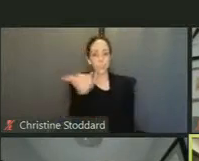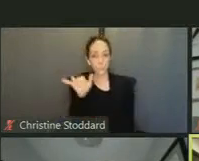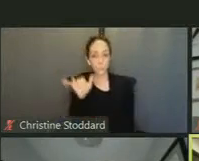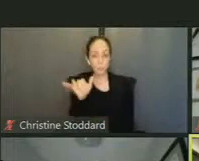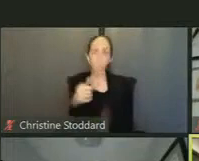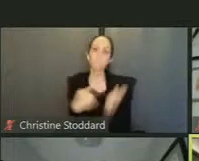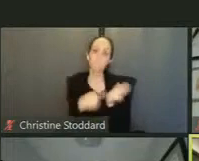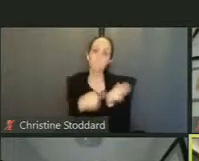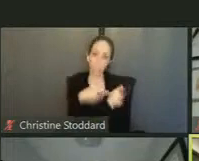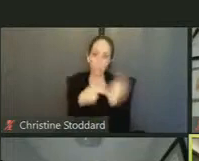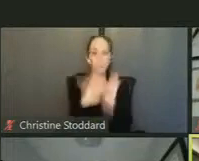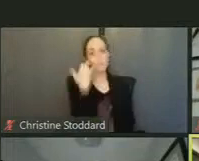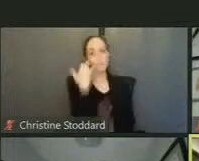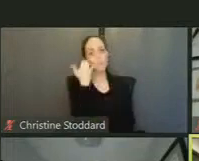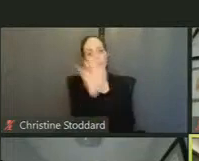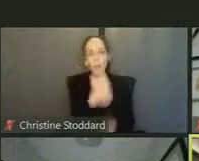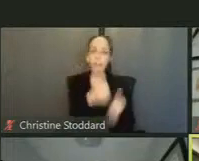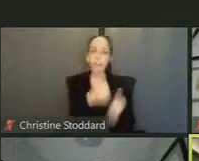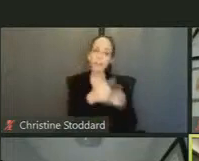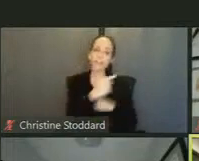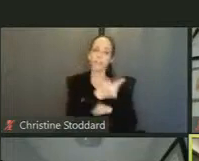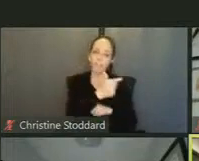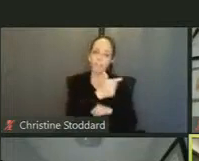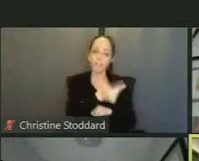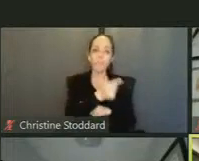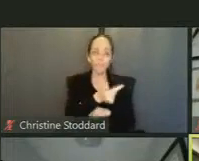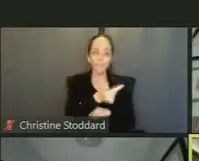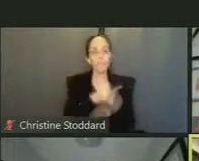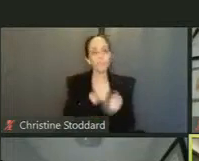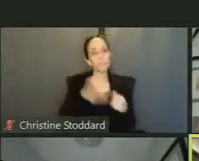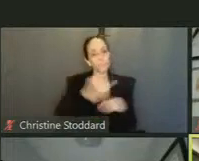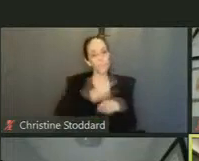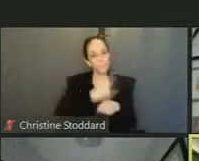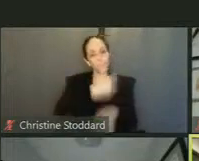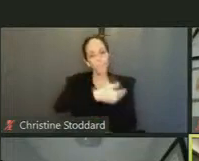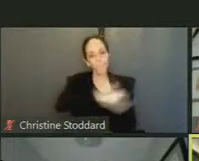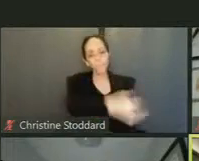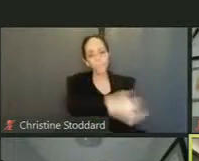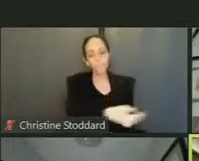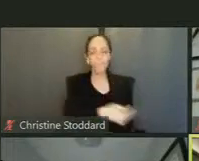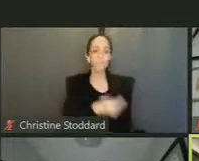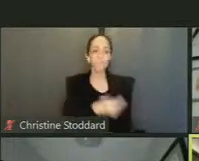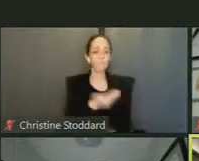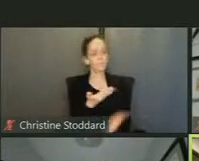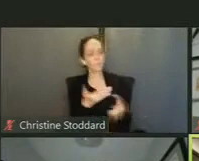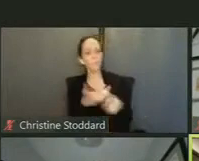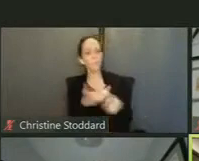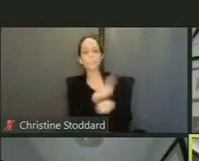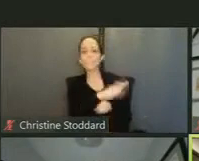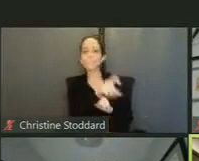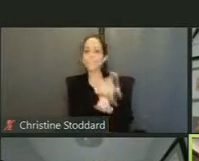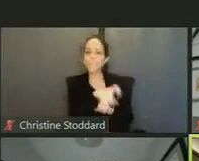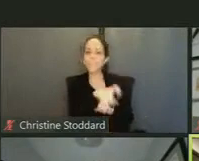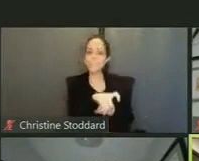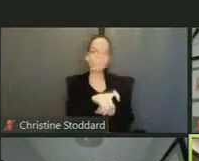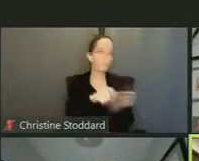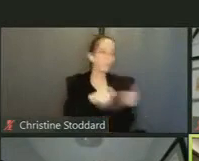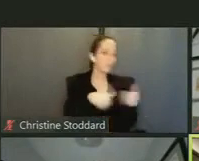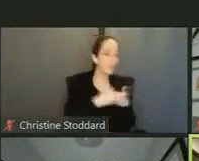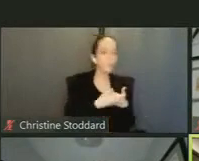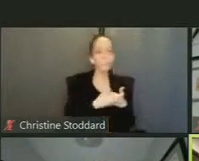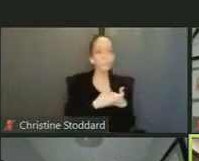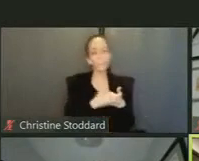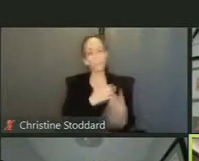receiving texts with excruciating regularity, hearing about the needs, challenges, and heartbreaks of our community